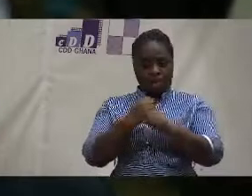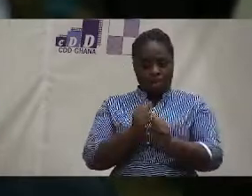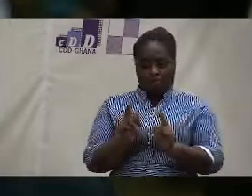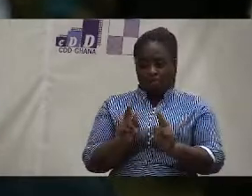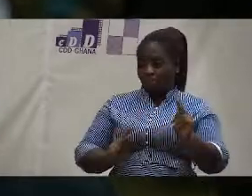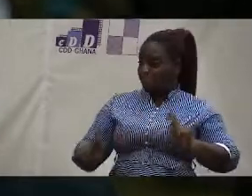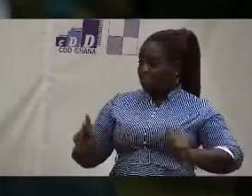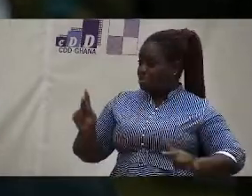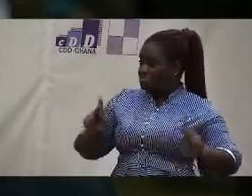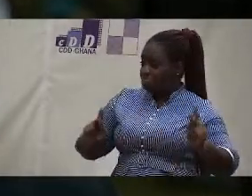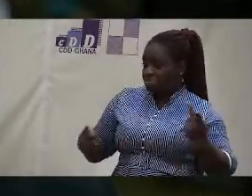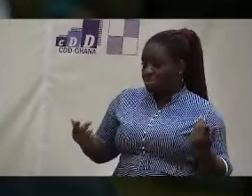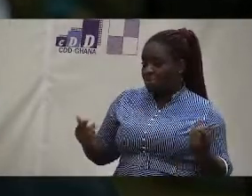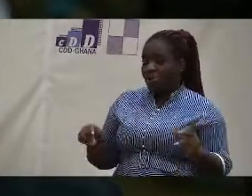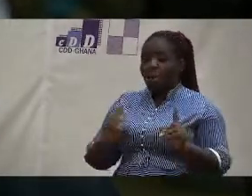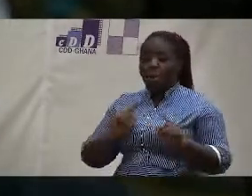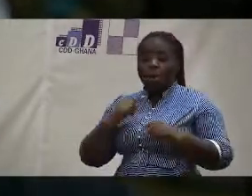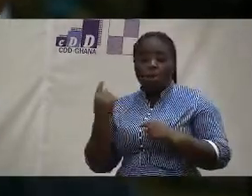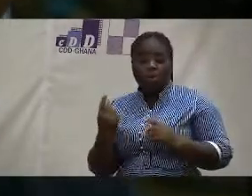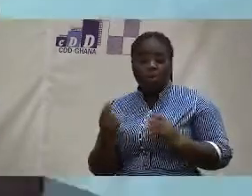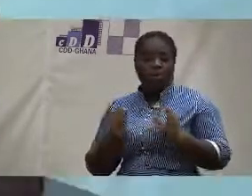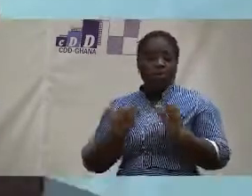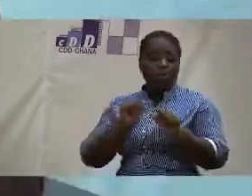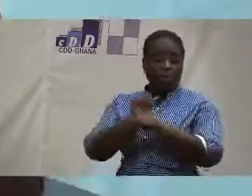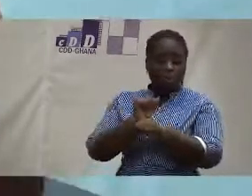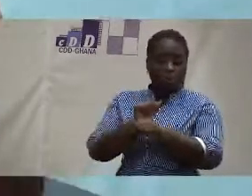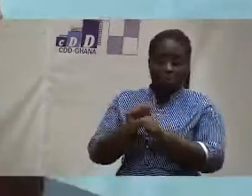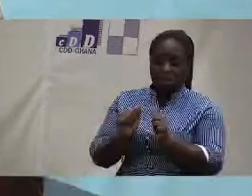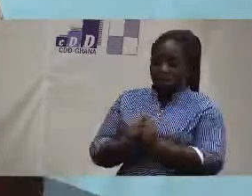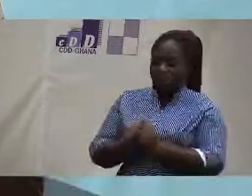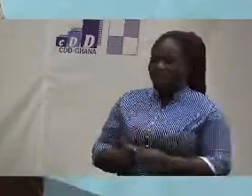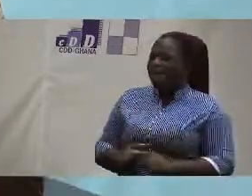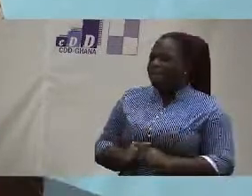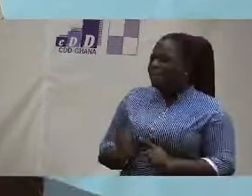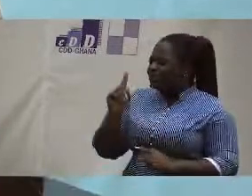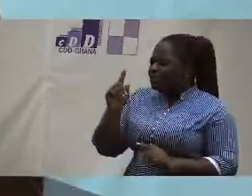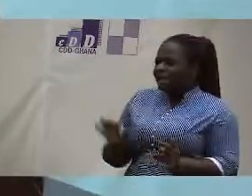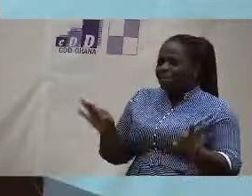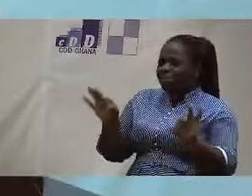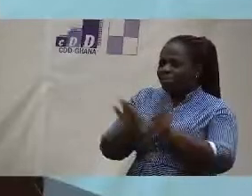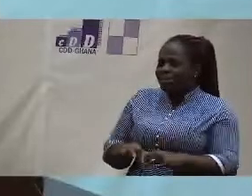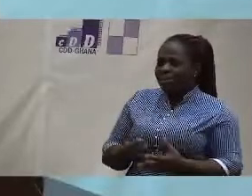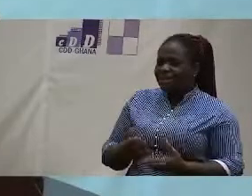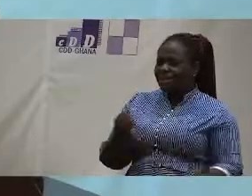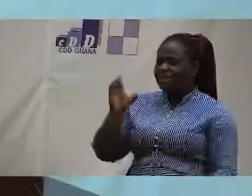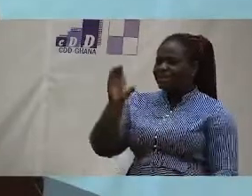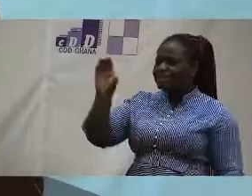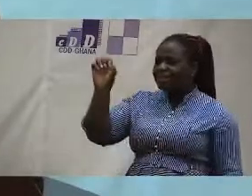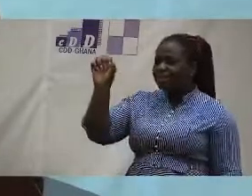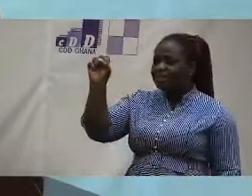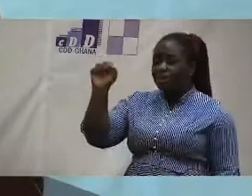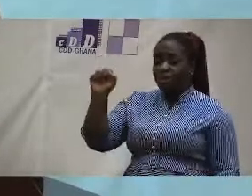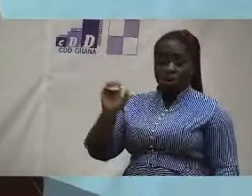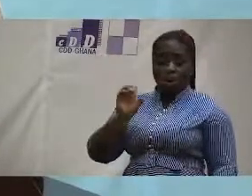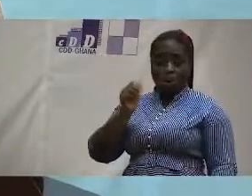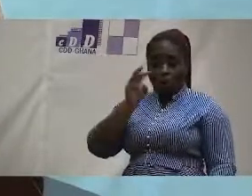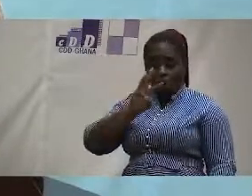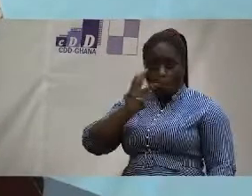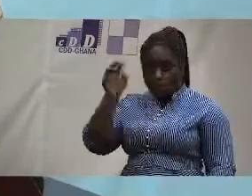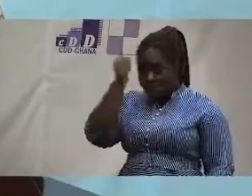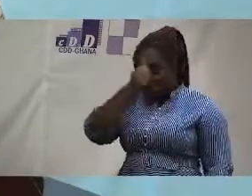we often deal with. And but an important section of civil society in West Africa